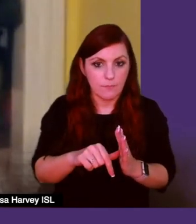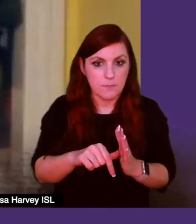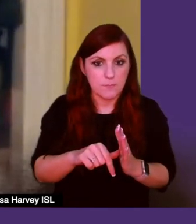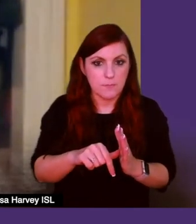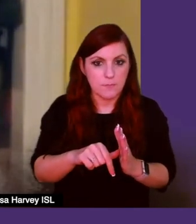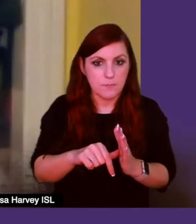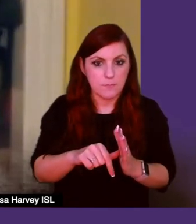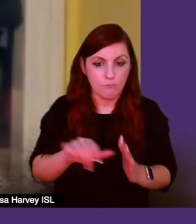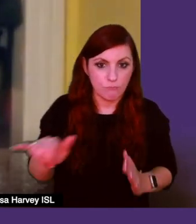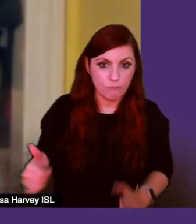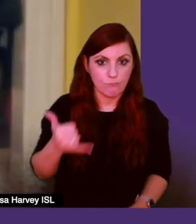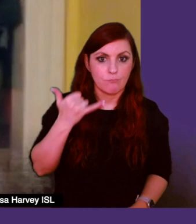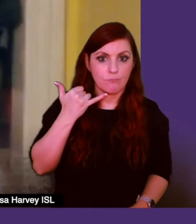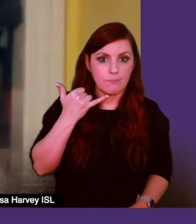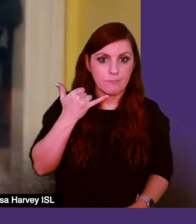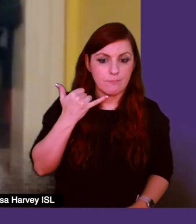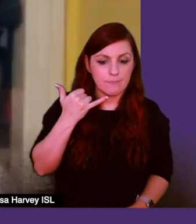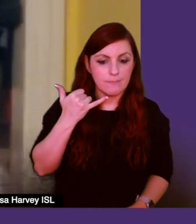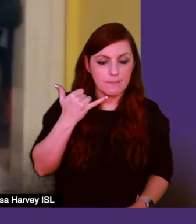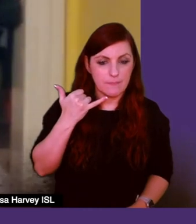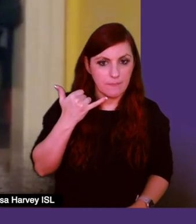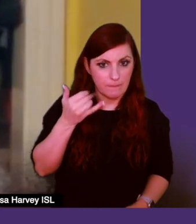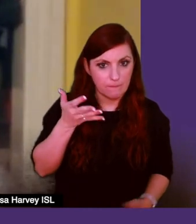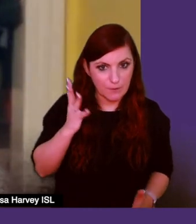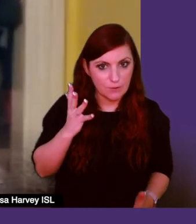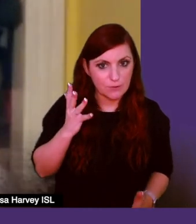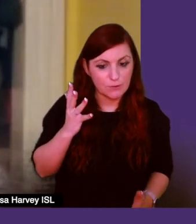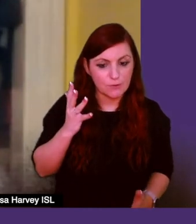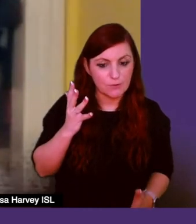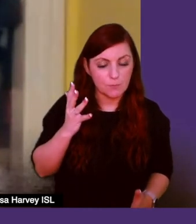I got the call. I had